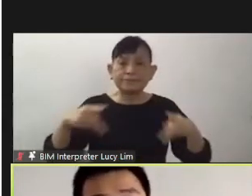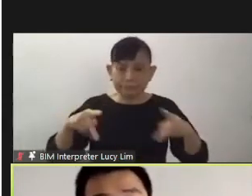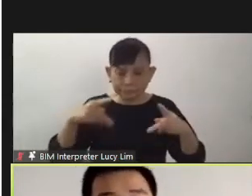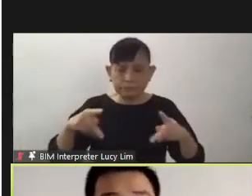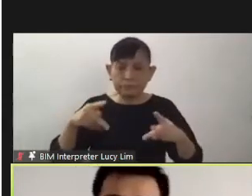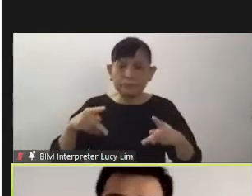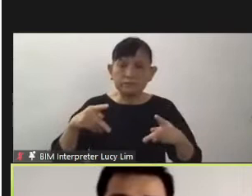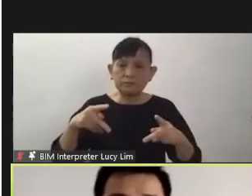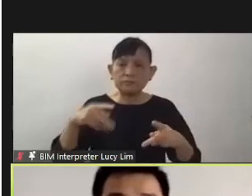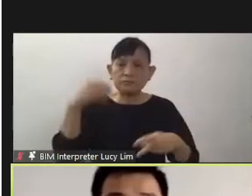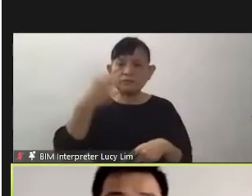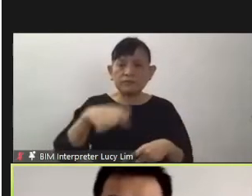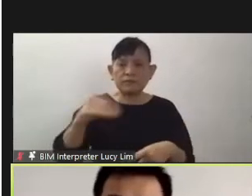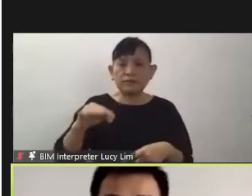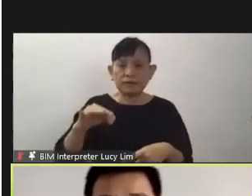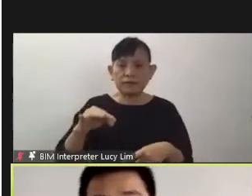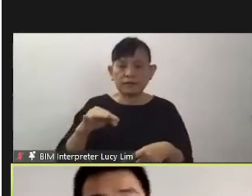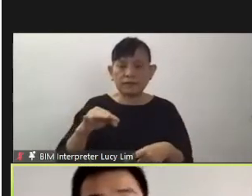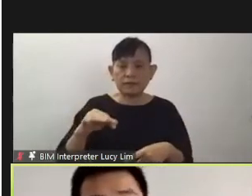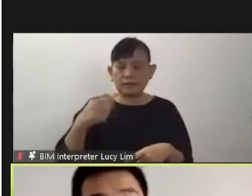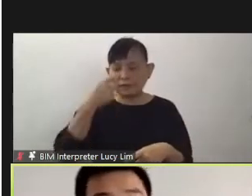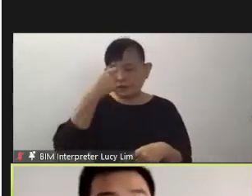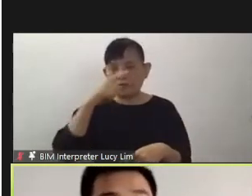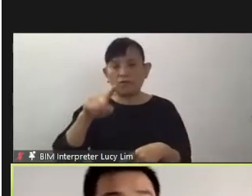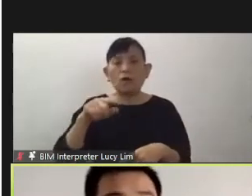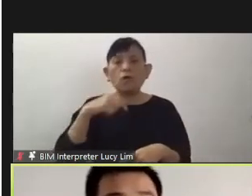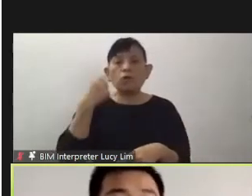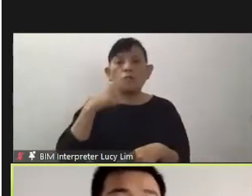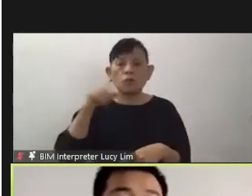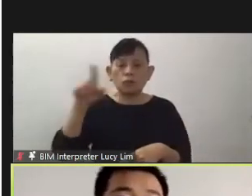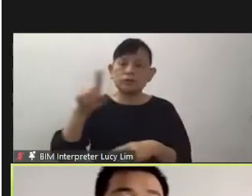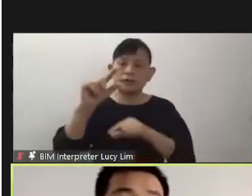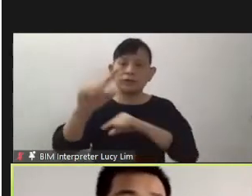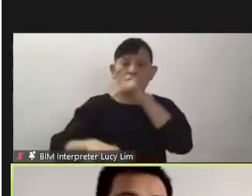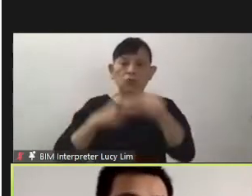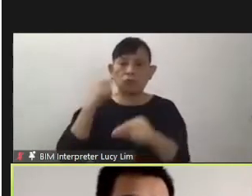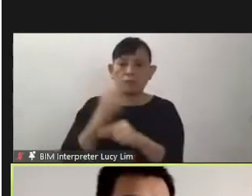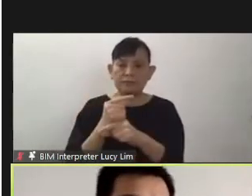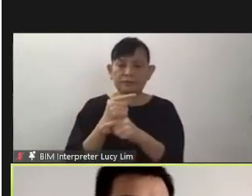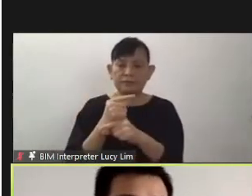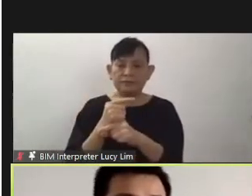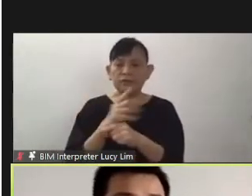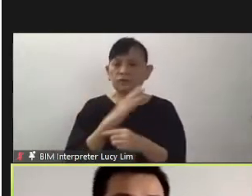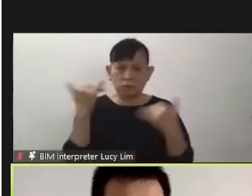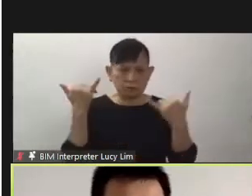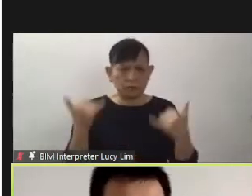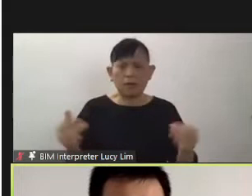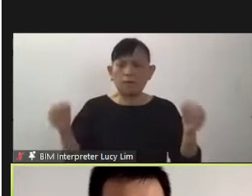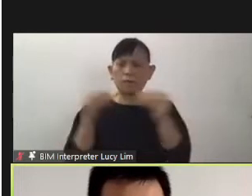plastic, are contributed by the global fast-moving consumer goods company. So we are lobbying all these companies